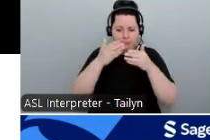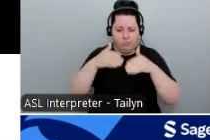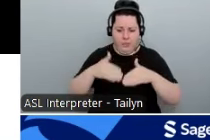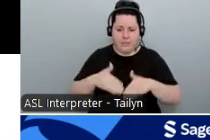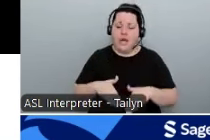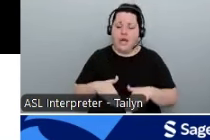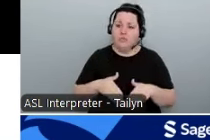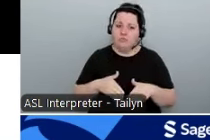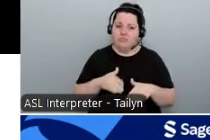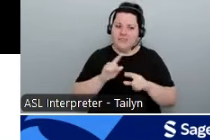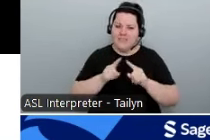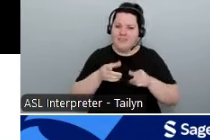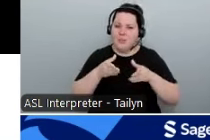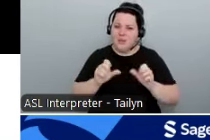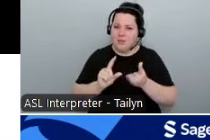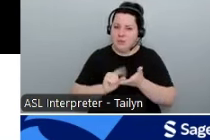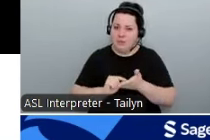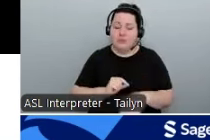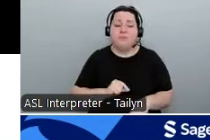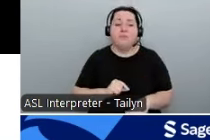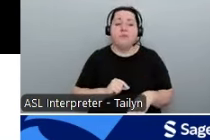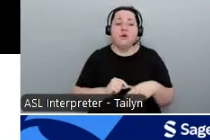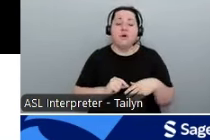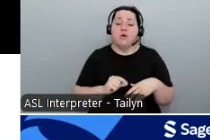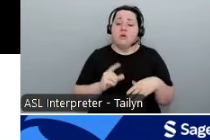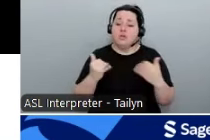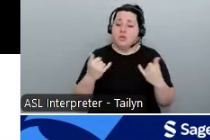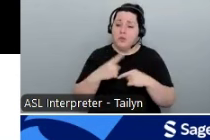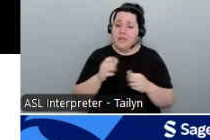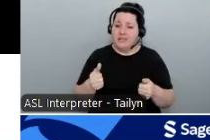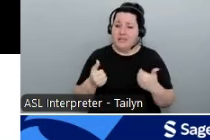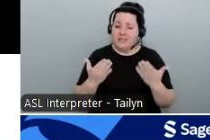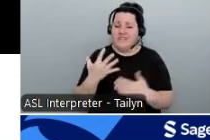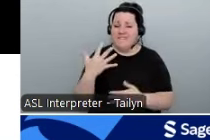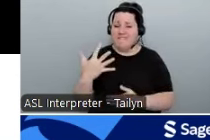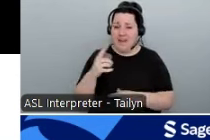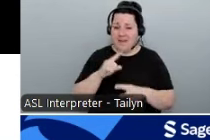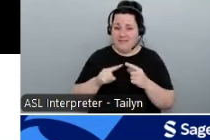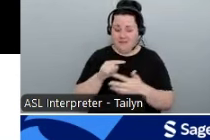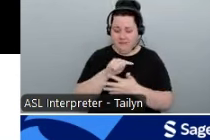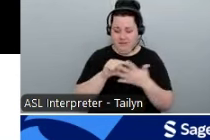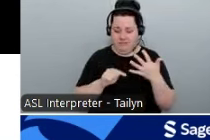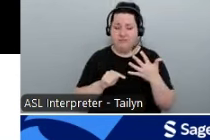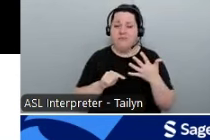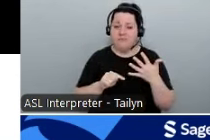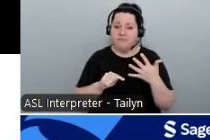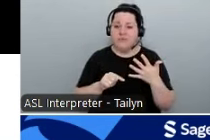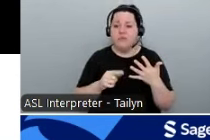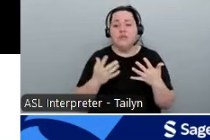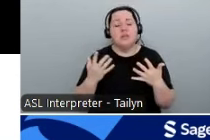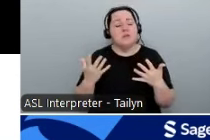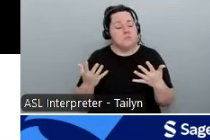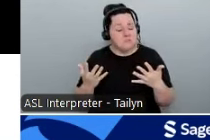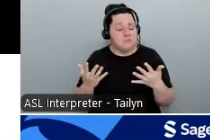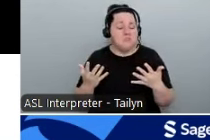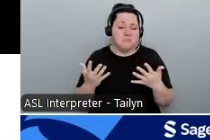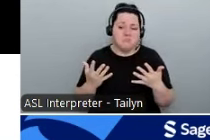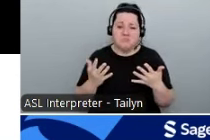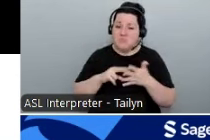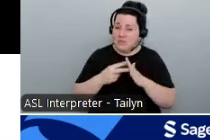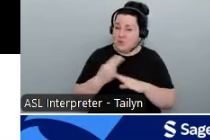components. Today, we are going to suggest 5 different options. This is not to say that you're going to use all